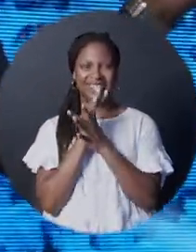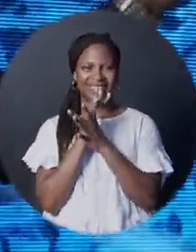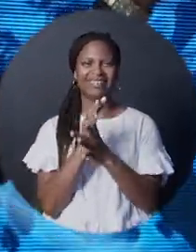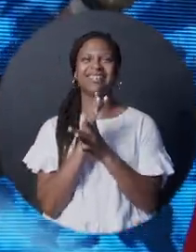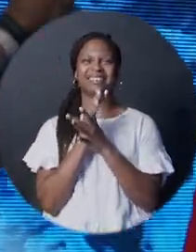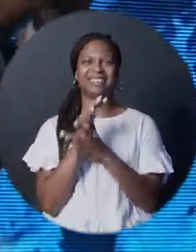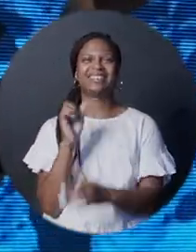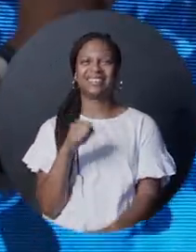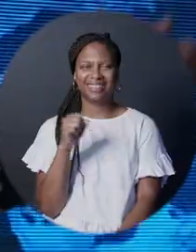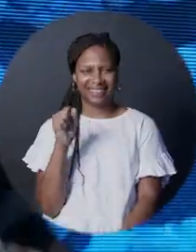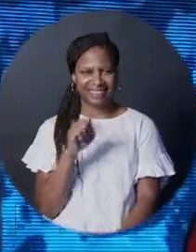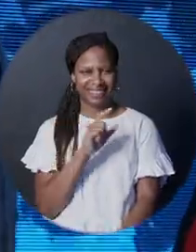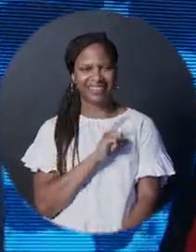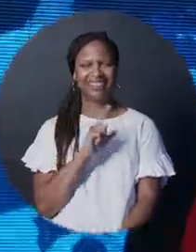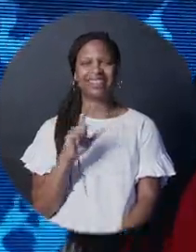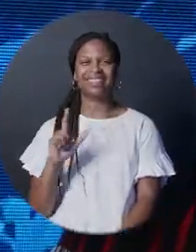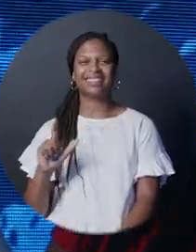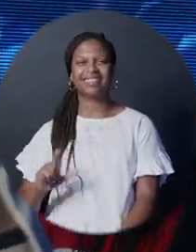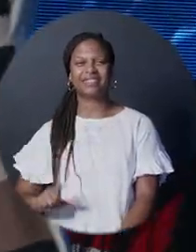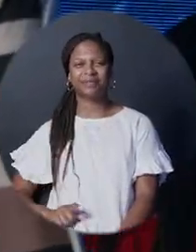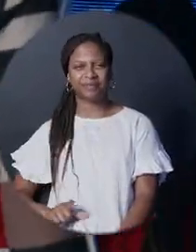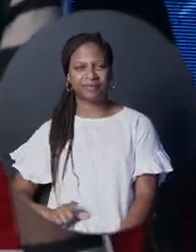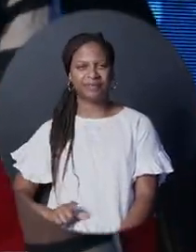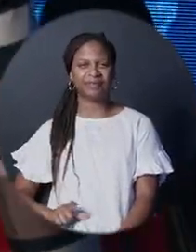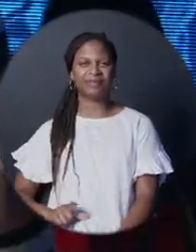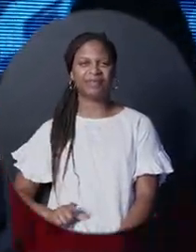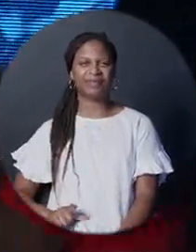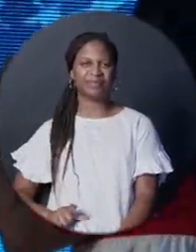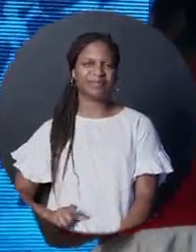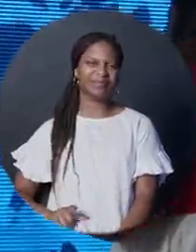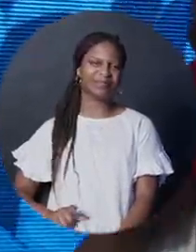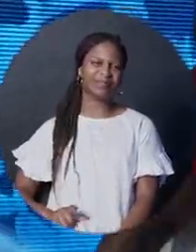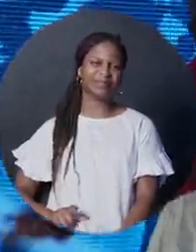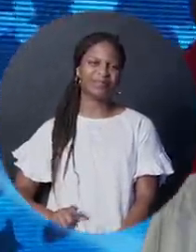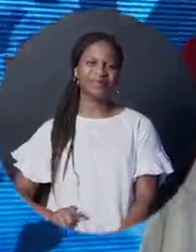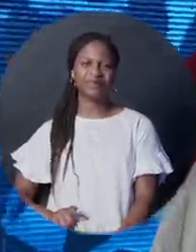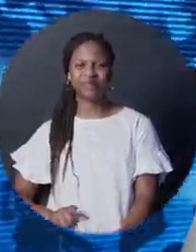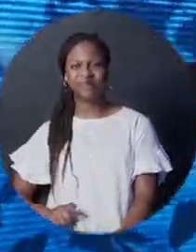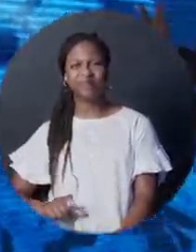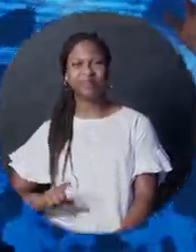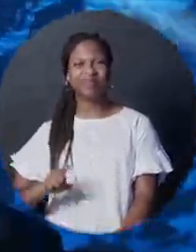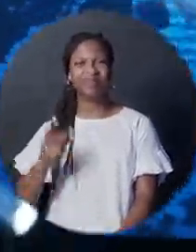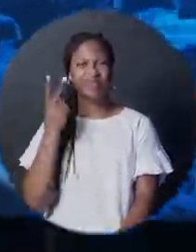Etashianda kabosi. Yes, Lord.